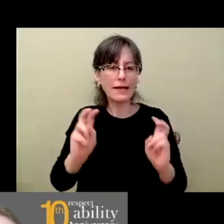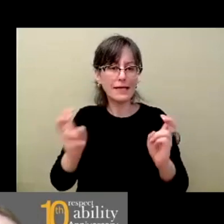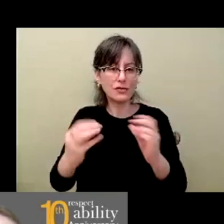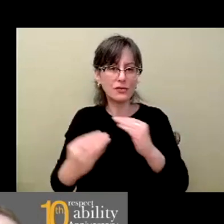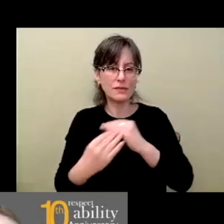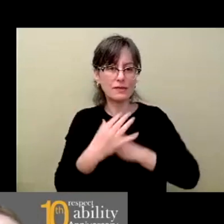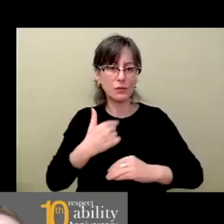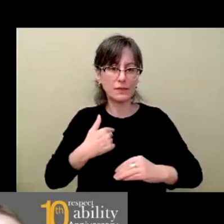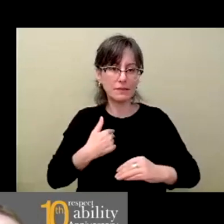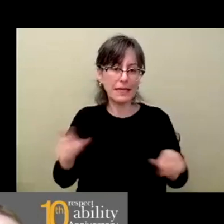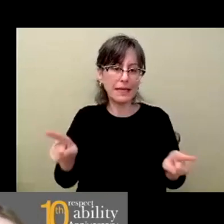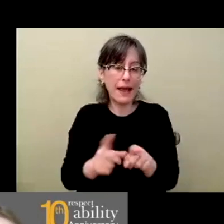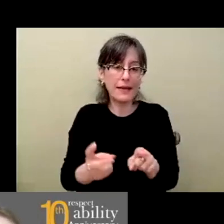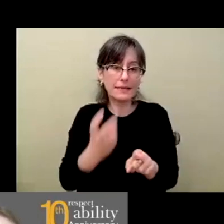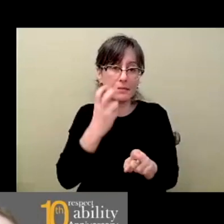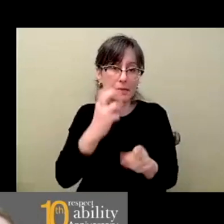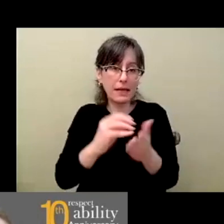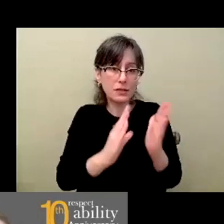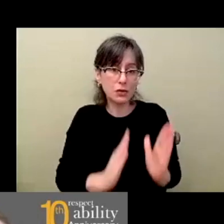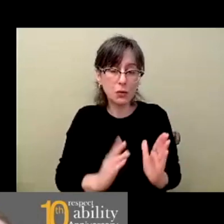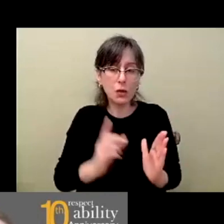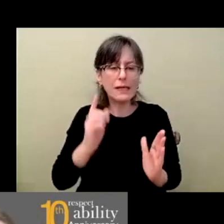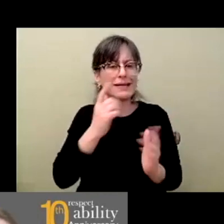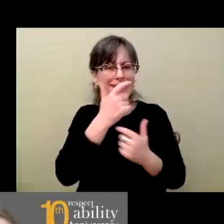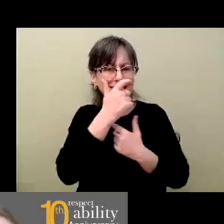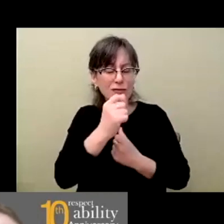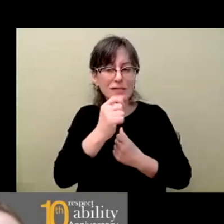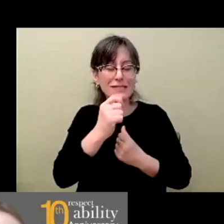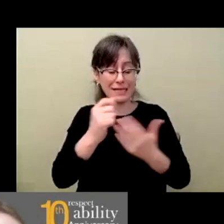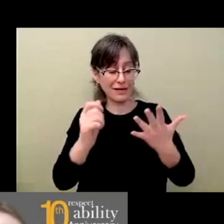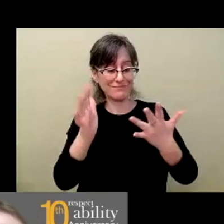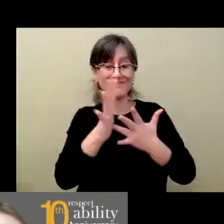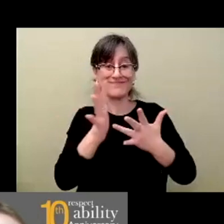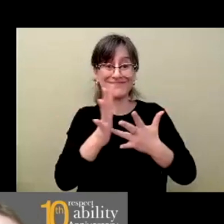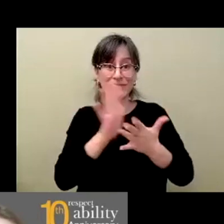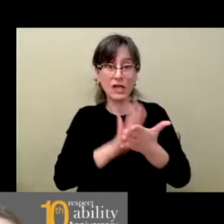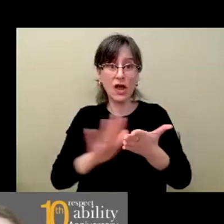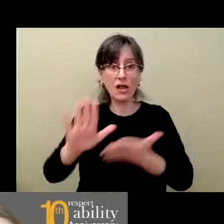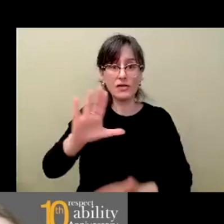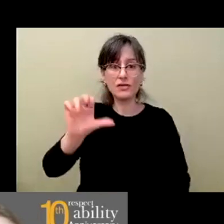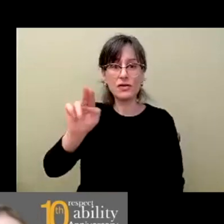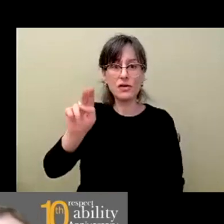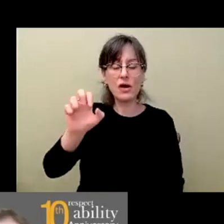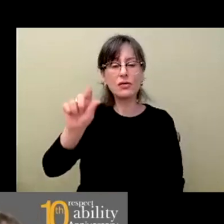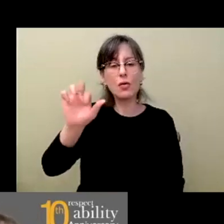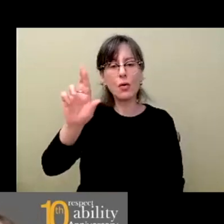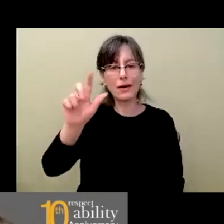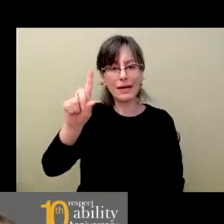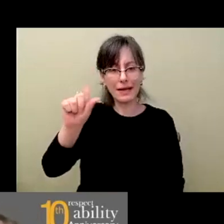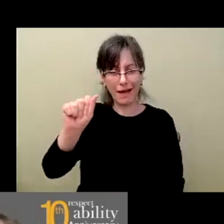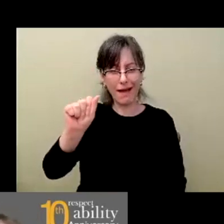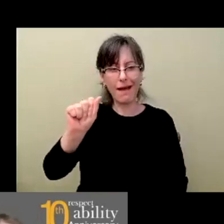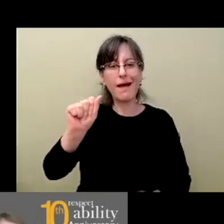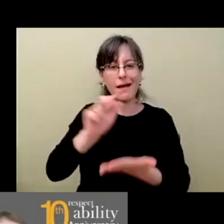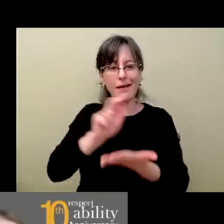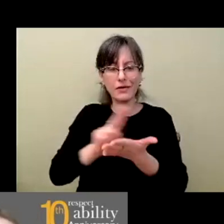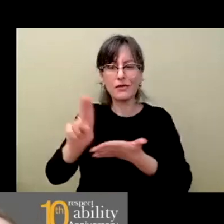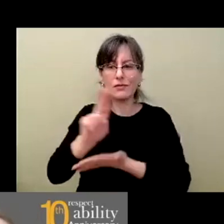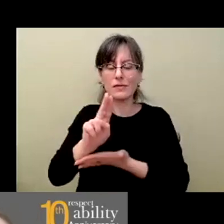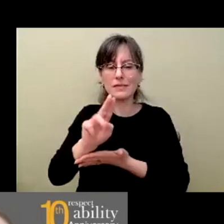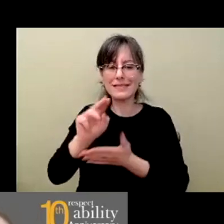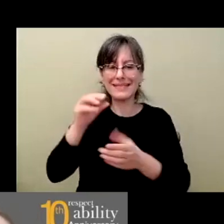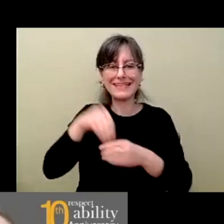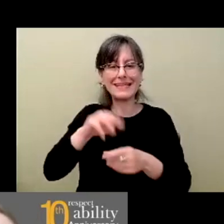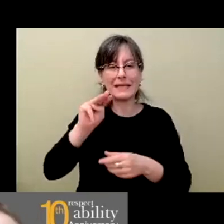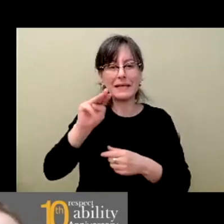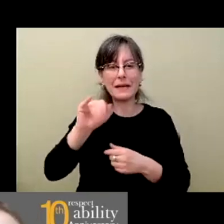student. And one thing that was really interesting was this was my freshman year in college at Concordia College in Moorhead, Minnesota, which is right on the border of Minnesota and North